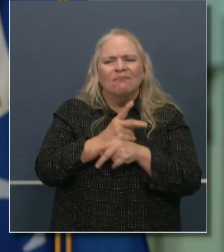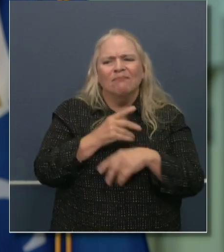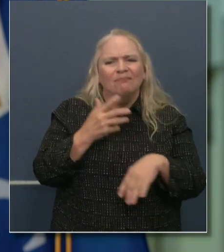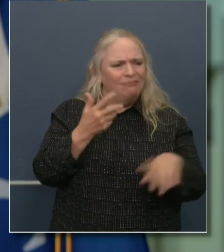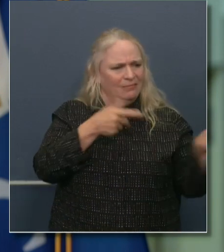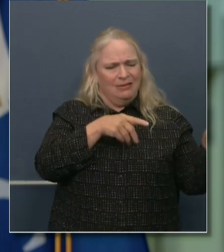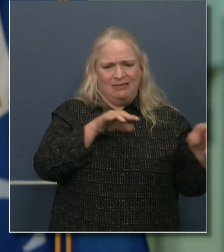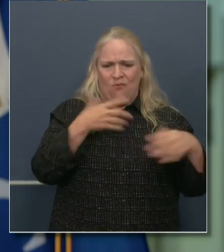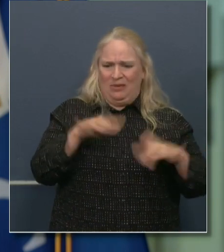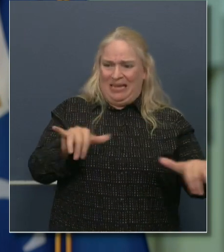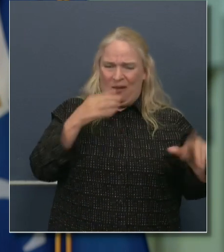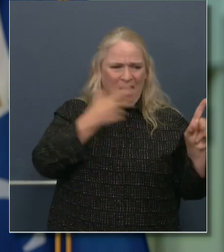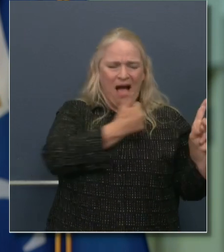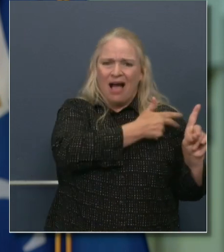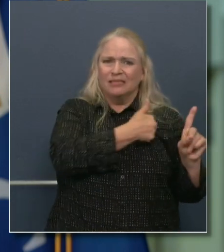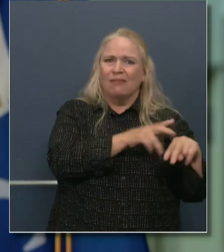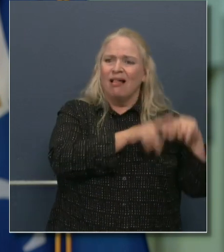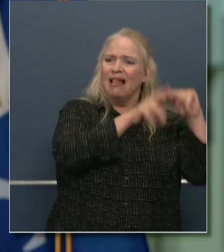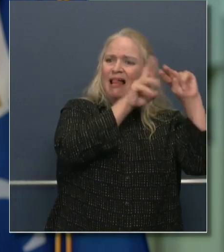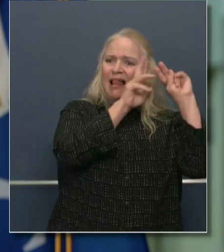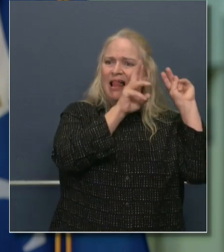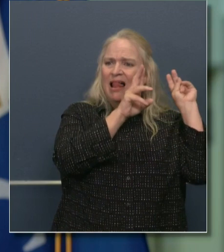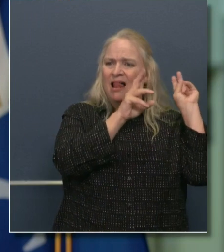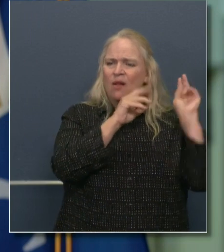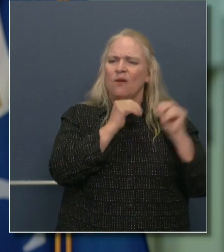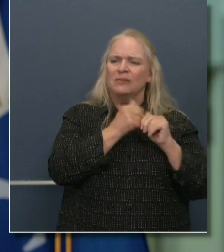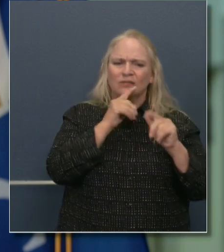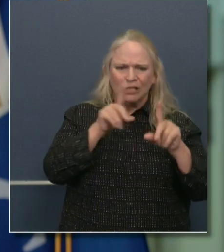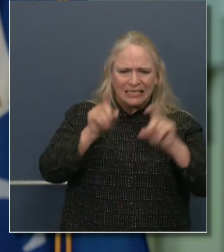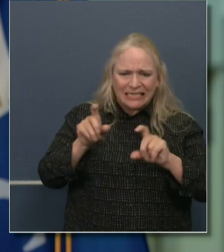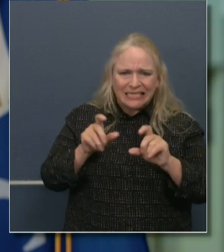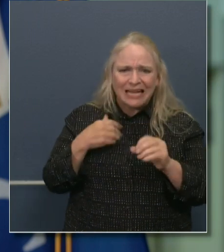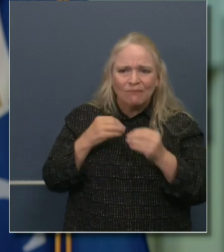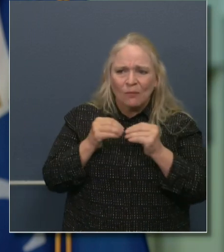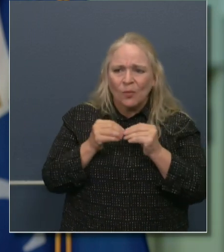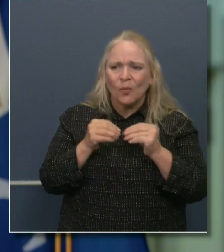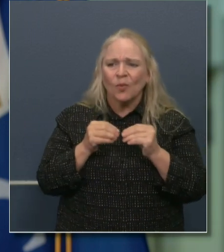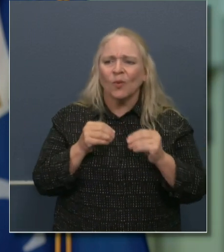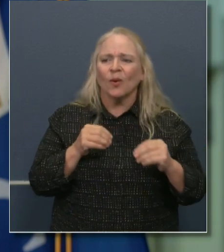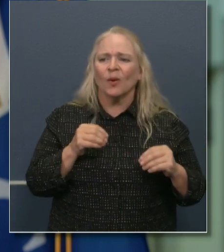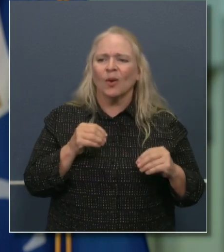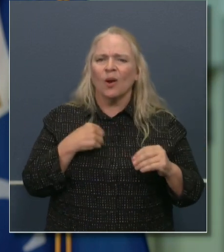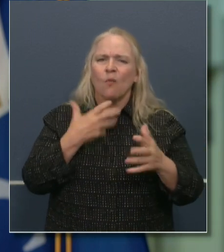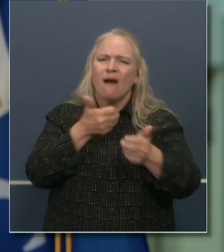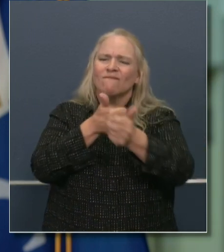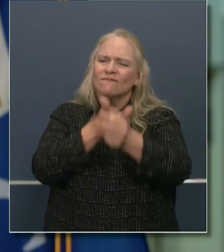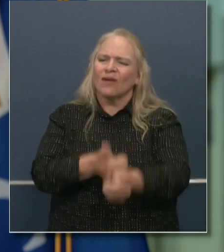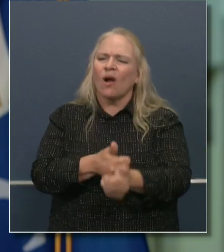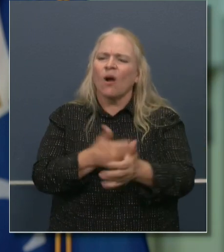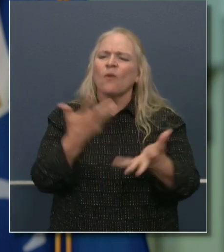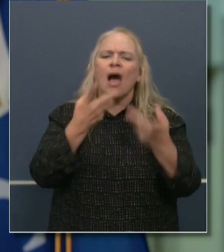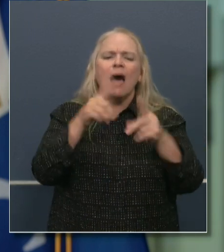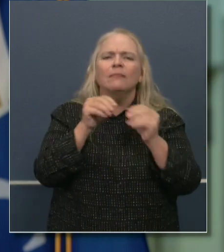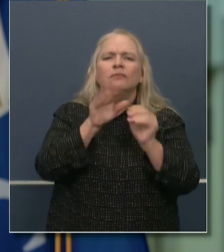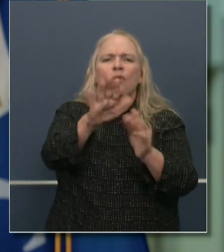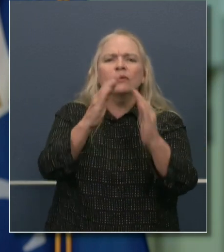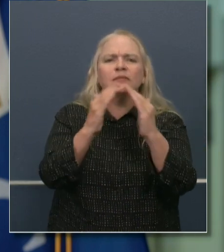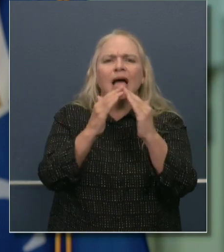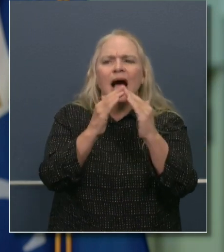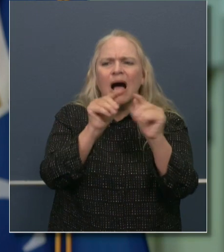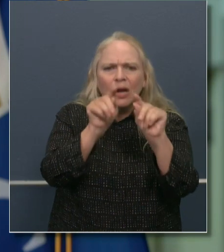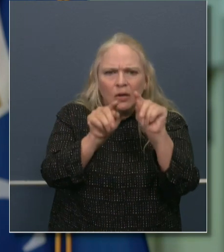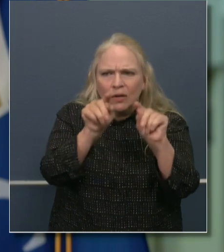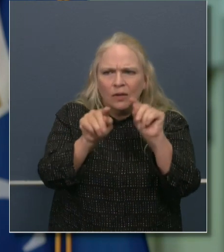the positivity rate, to make some modifications based upon local conditions in a state as large as ours. That was